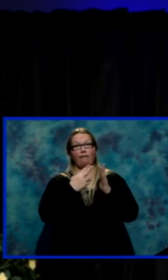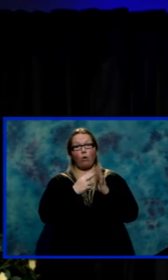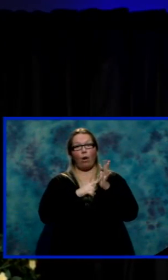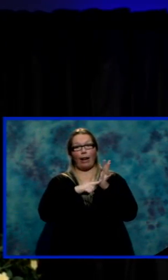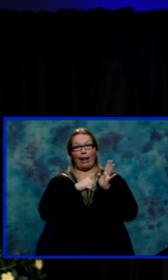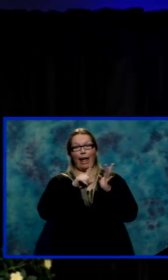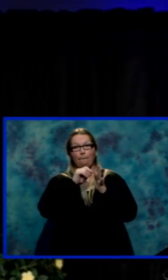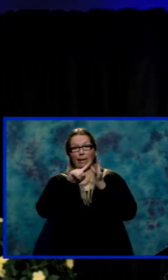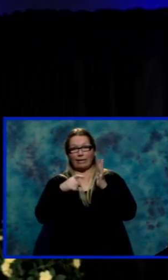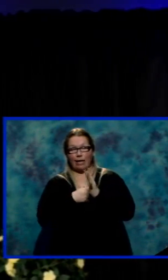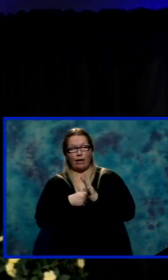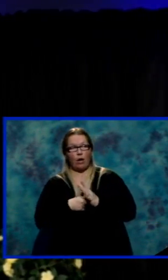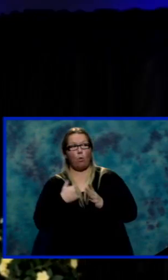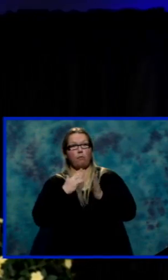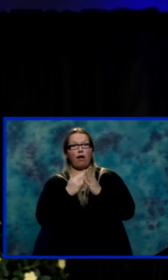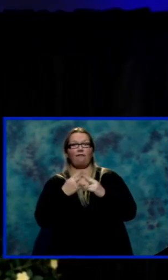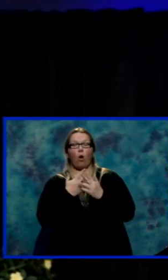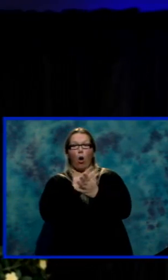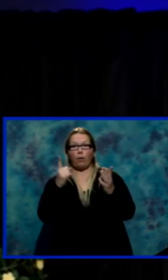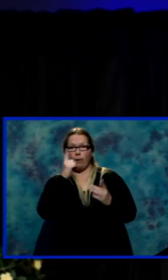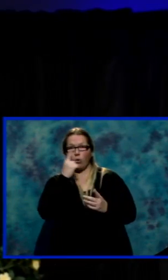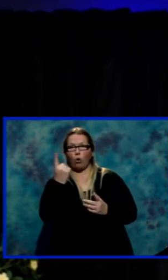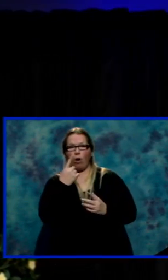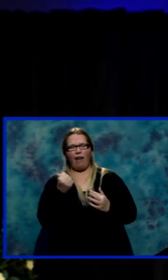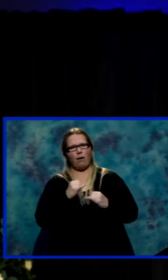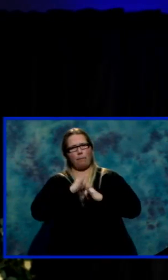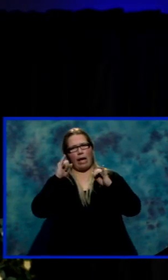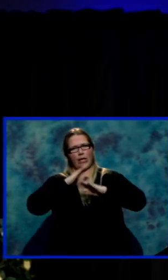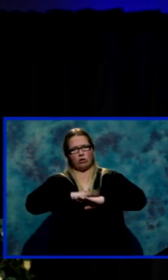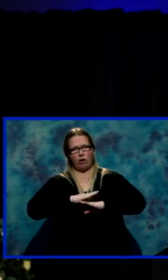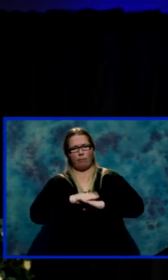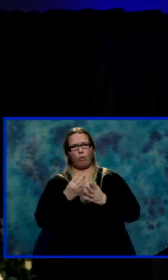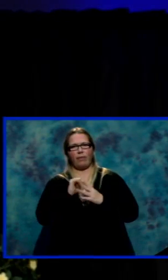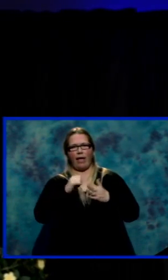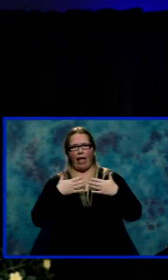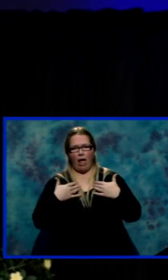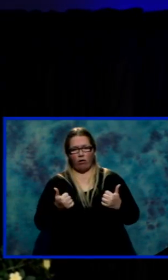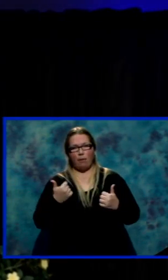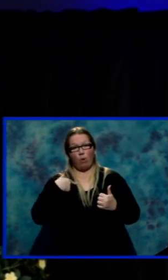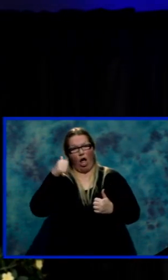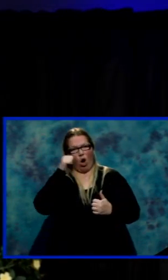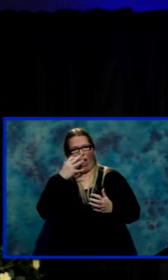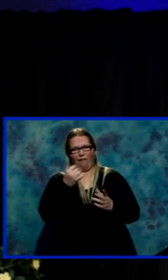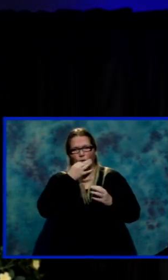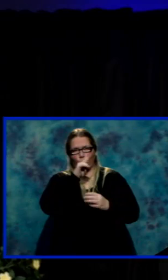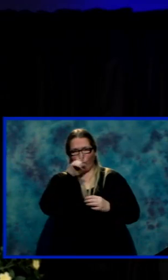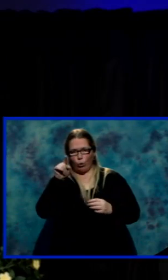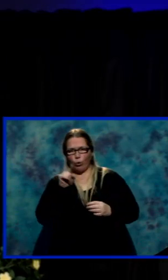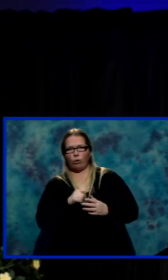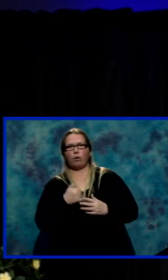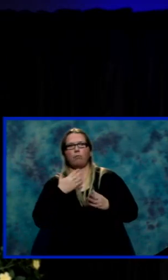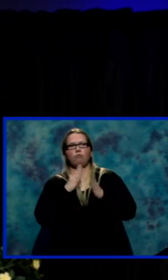Peter. Let's pray for all those people in our congregation who are going through really hard, tough times with health because I know there's a fair few. Let's pray for